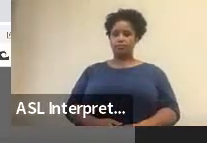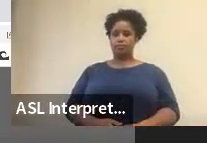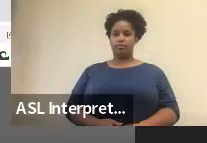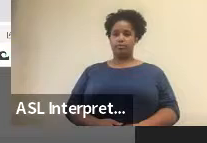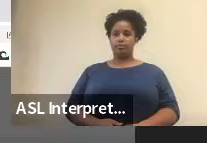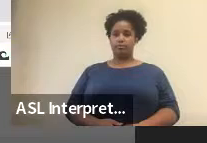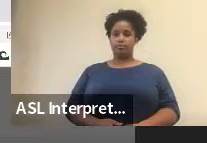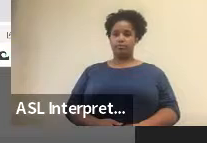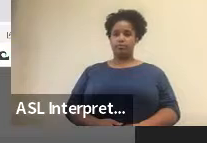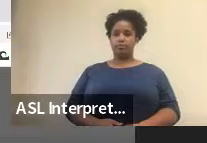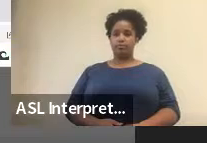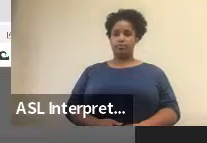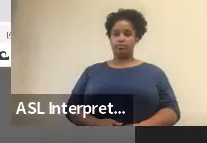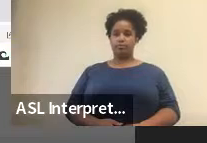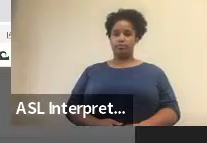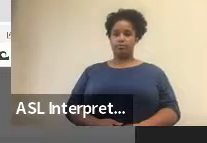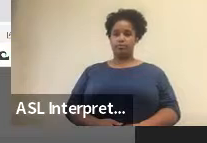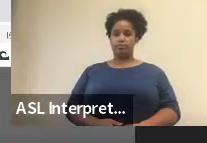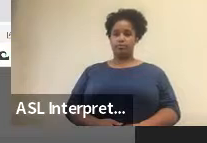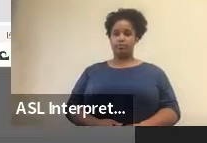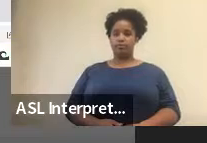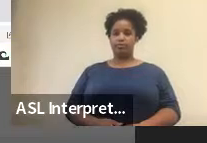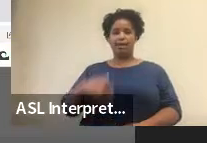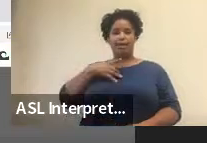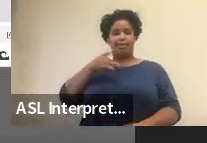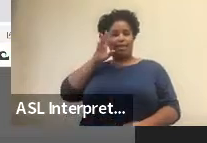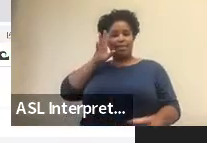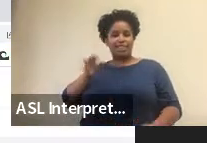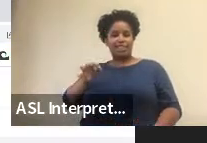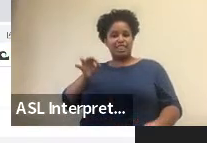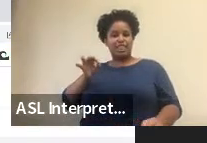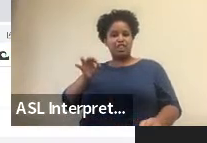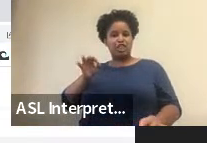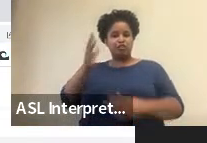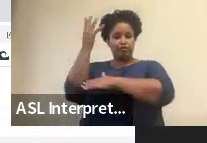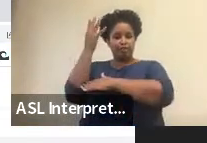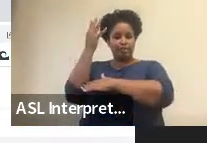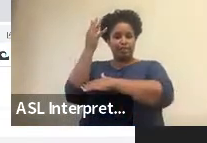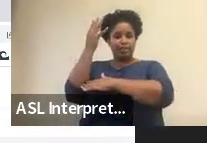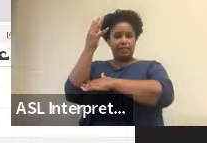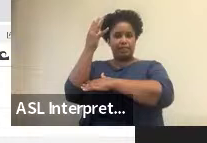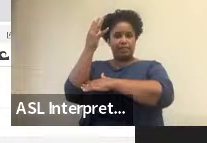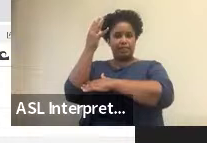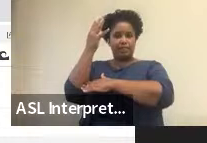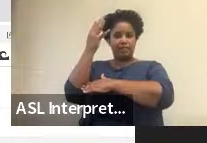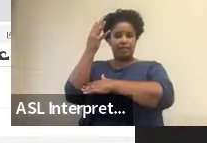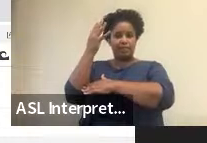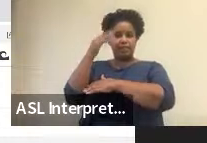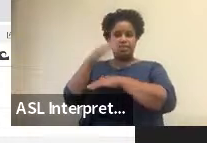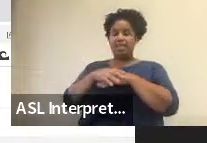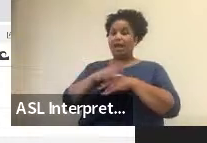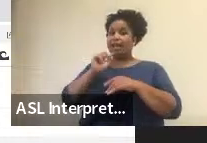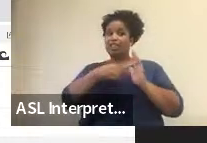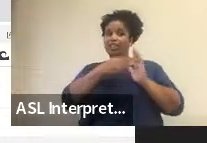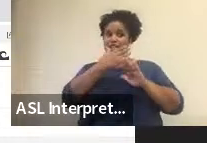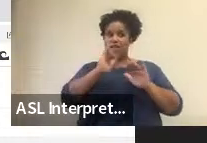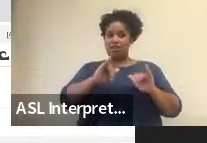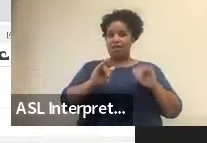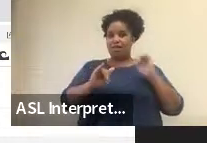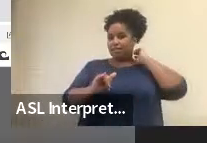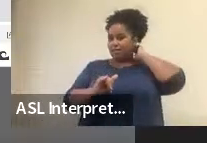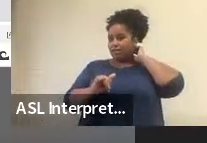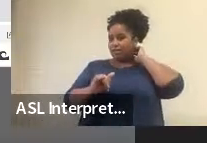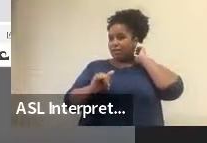I like that decision tree. Dr. Yeah, Rose? I can share that. I can share that